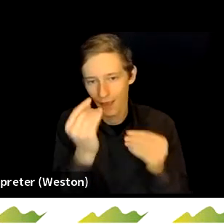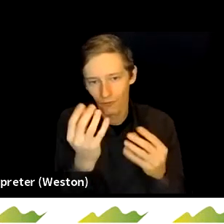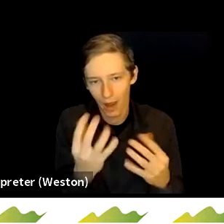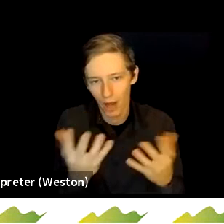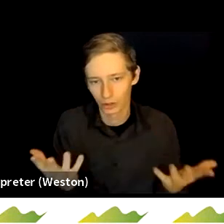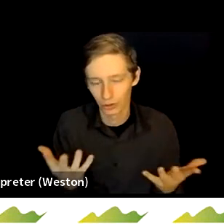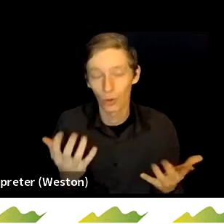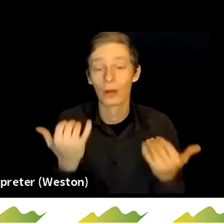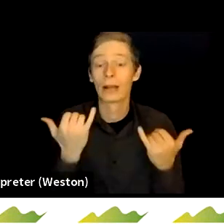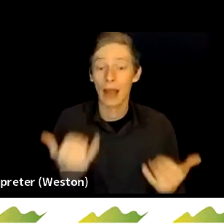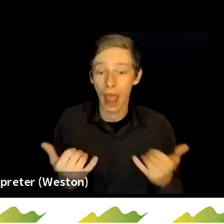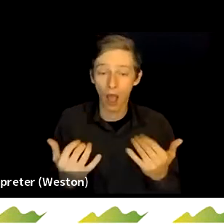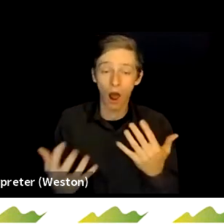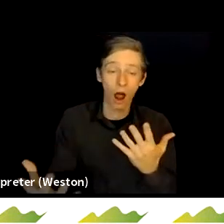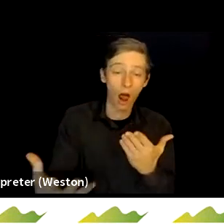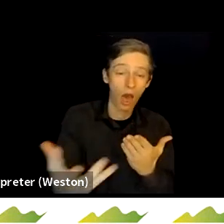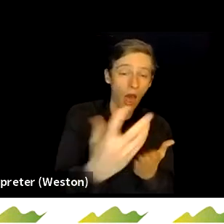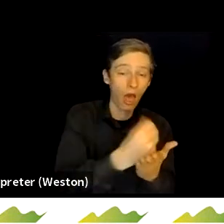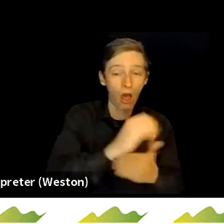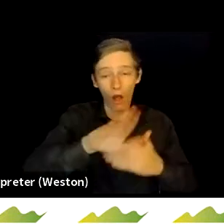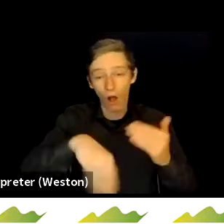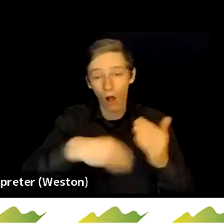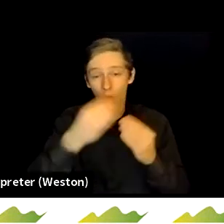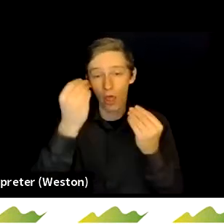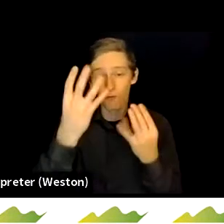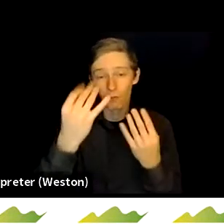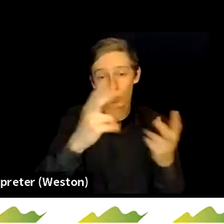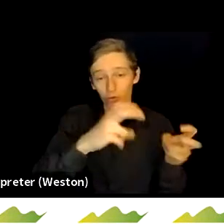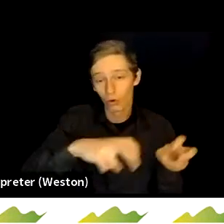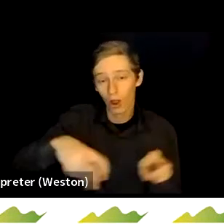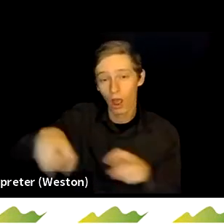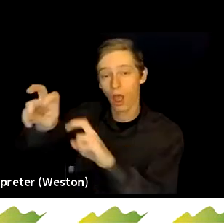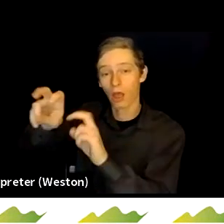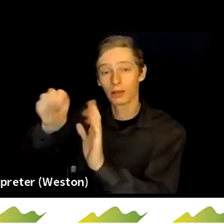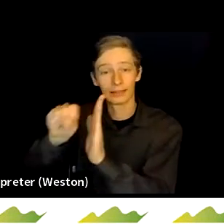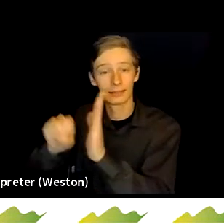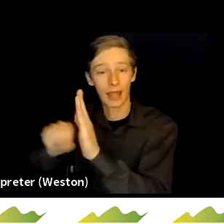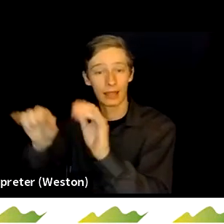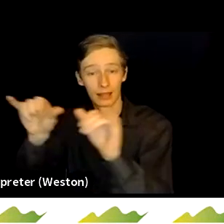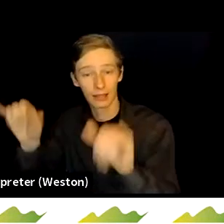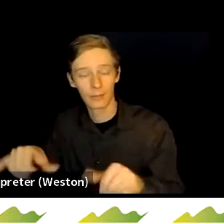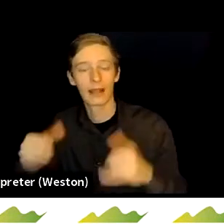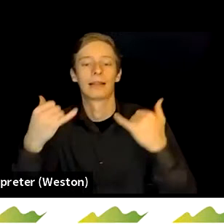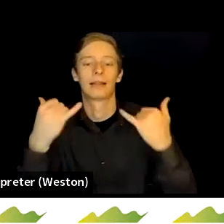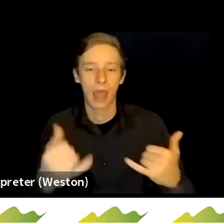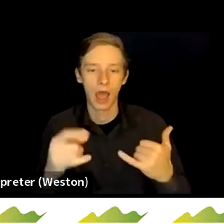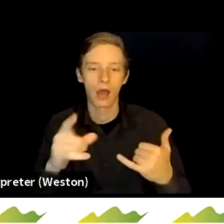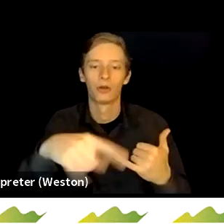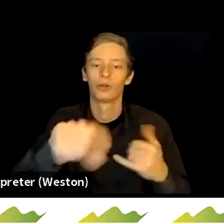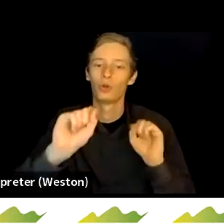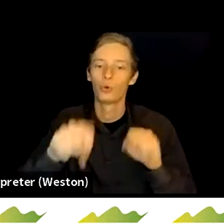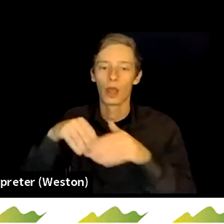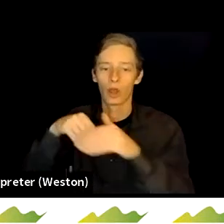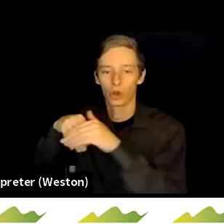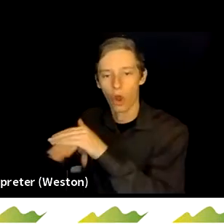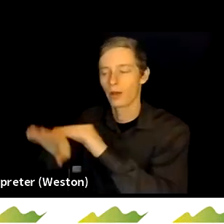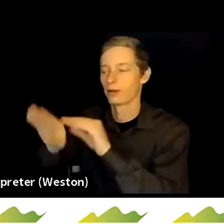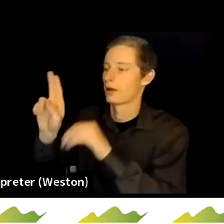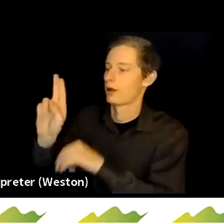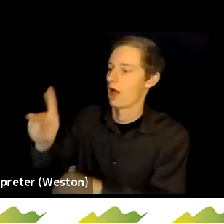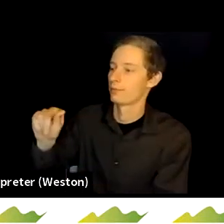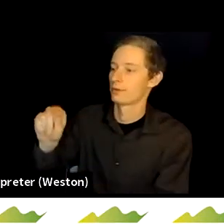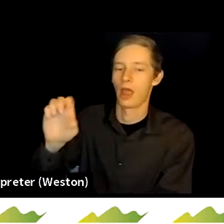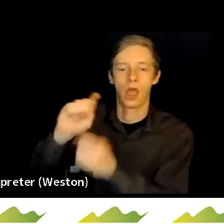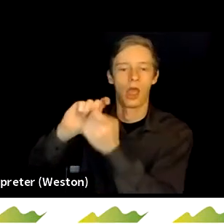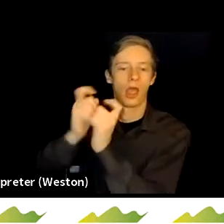information has been pulled into the state system, they're asking people to go in, and you can now go in and update your registration.